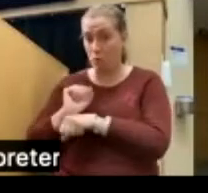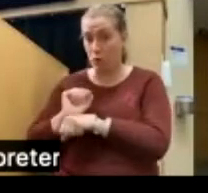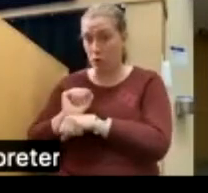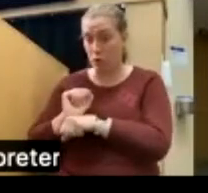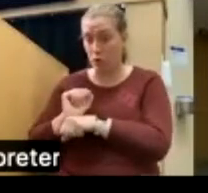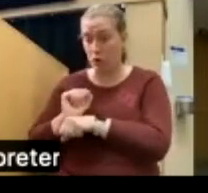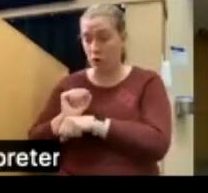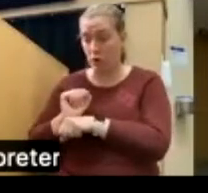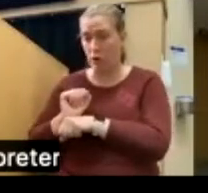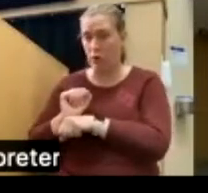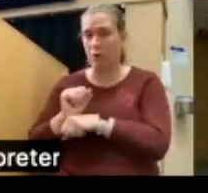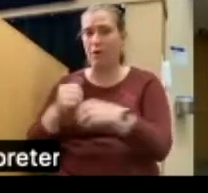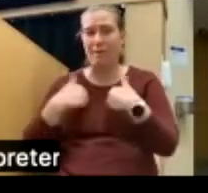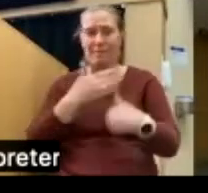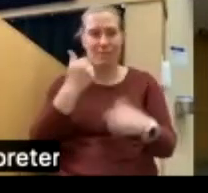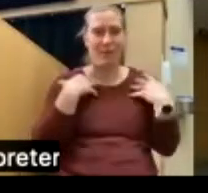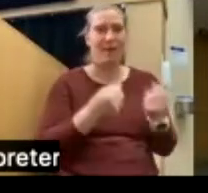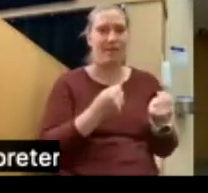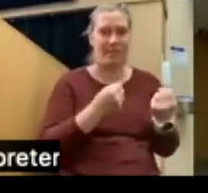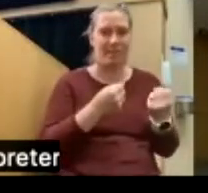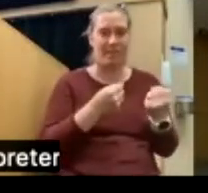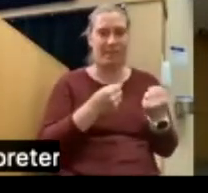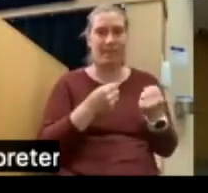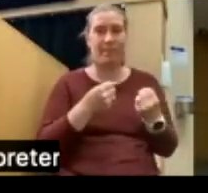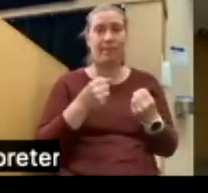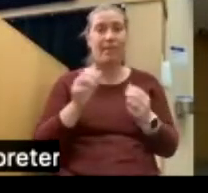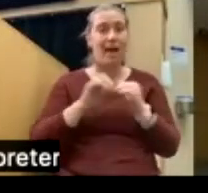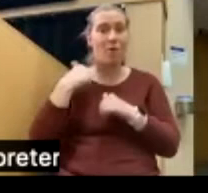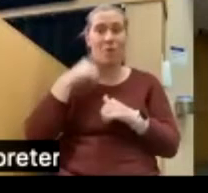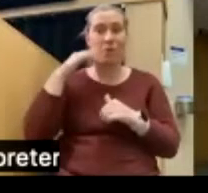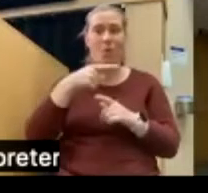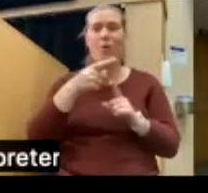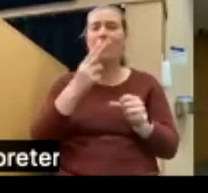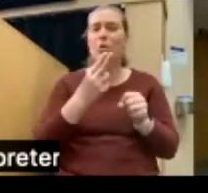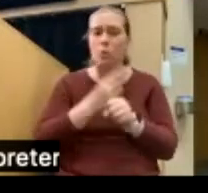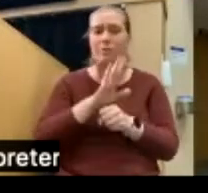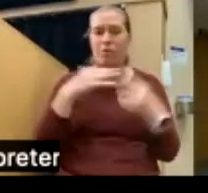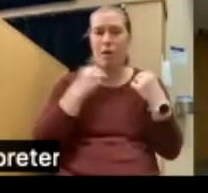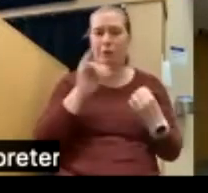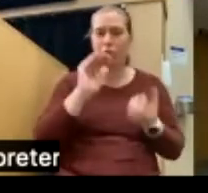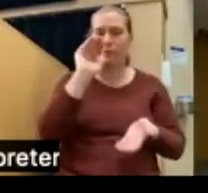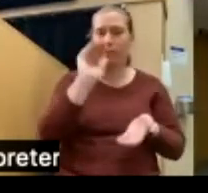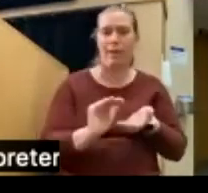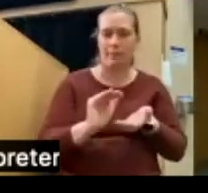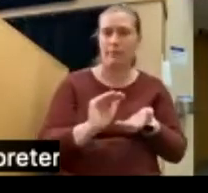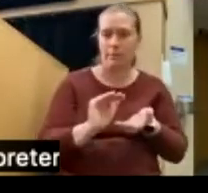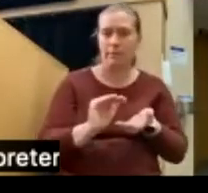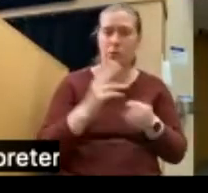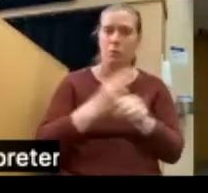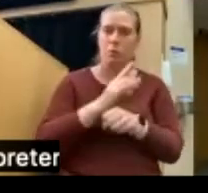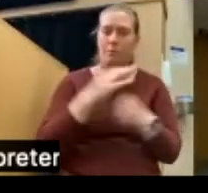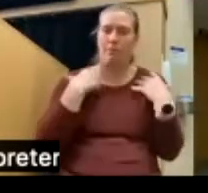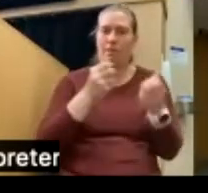known to have better health, in part too because they don't use healthcare as much as the healthcare services as other